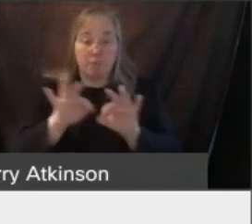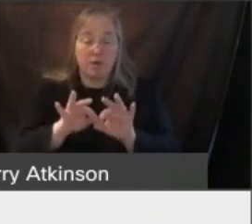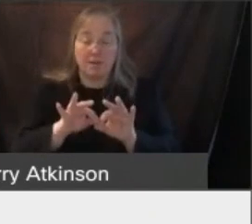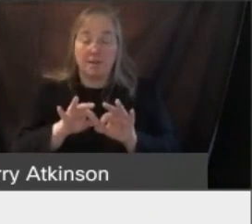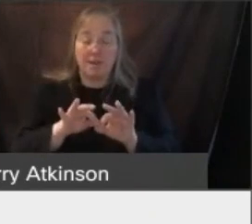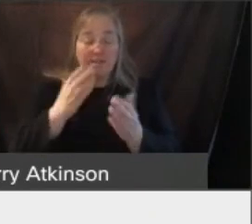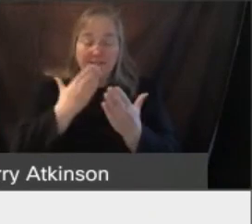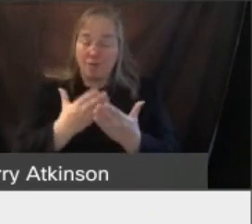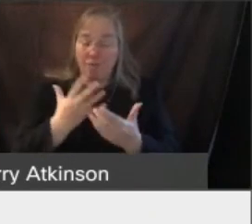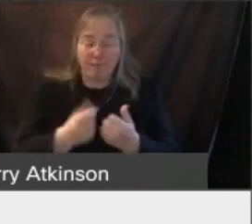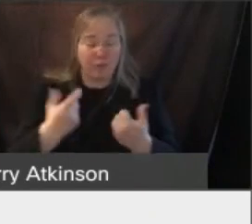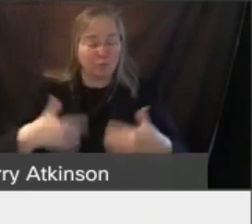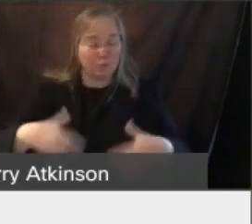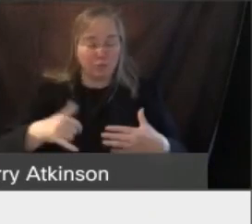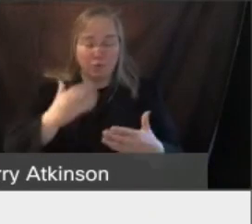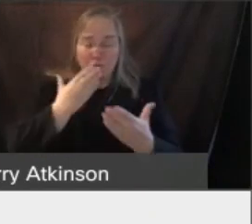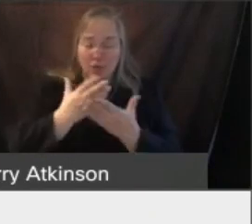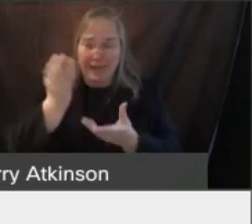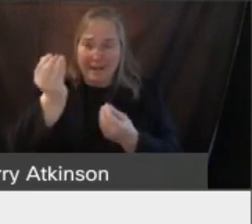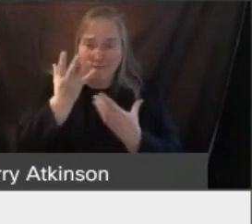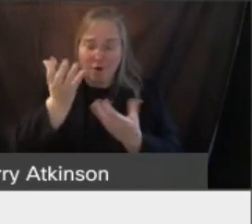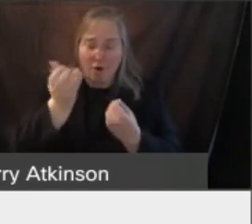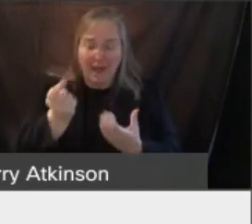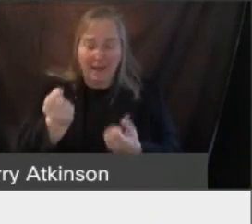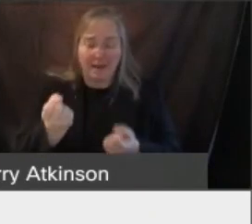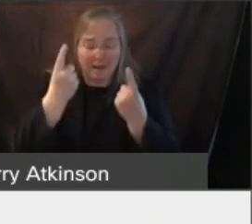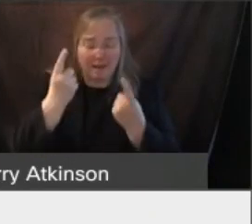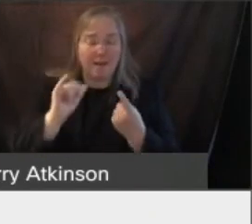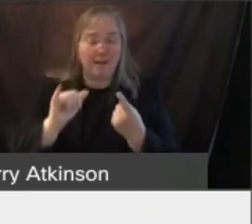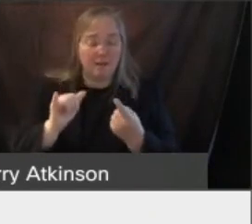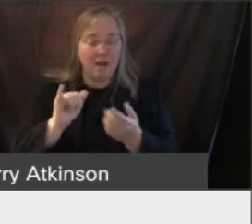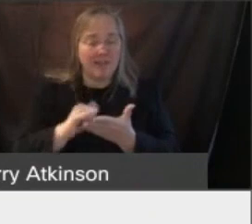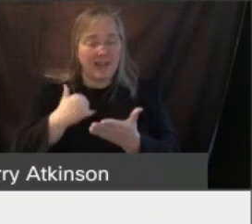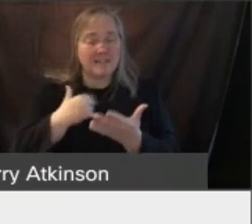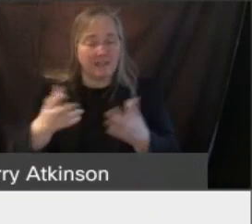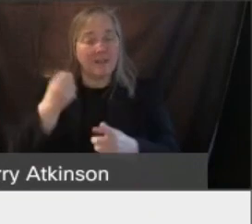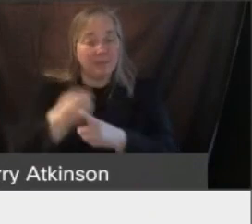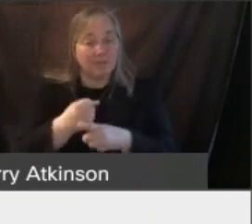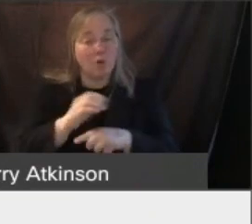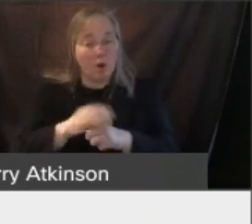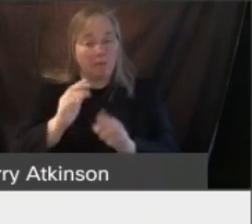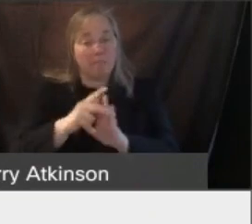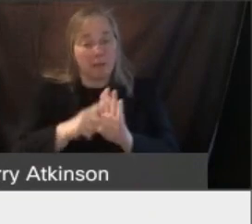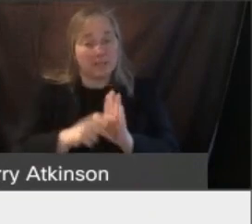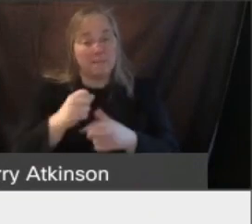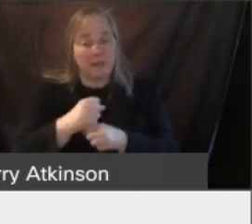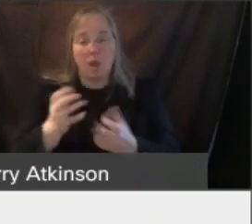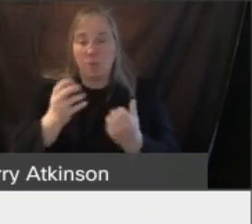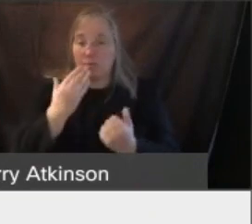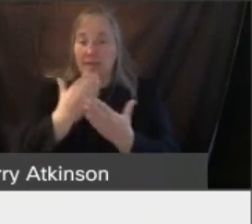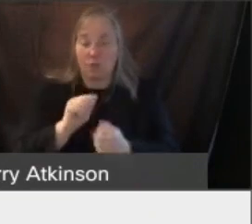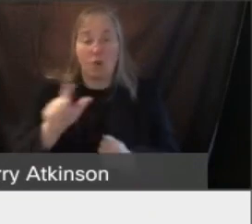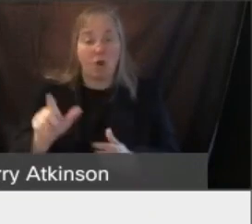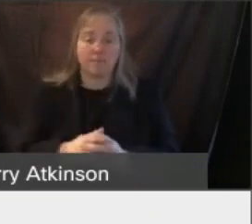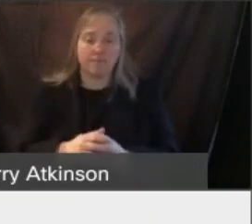It's greatly informative and insightful. So it has a lot of implications also on the policy making. So I want to thank you all. So